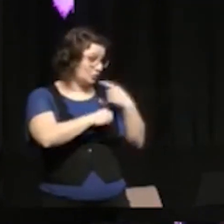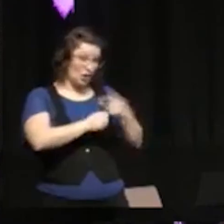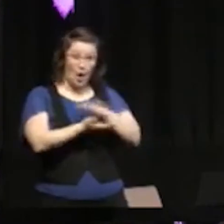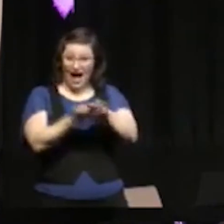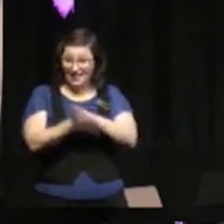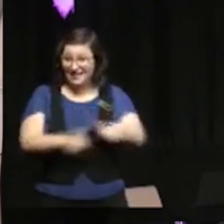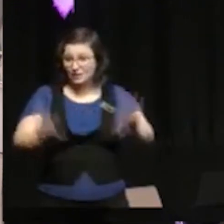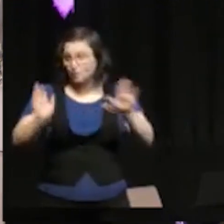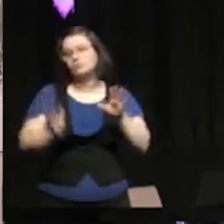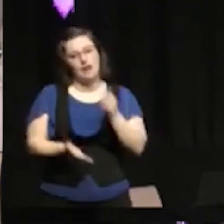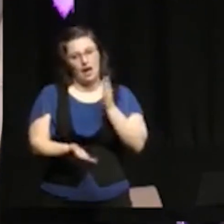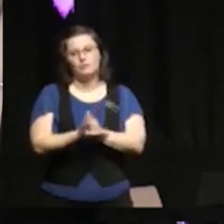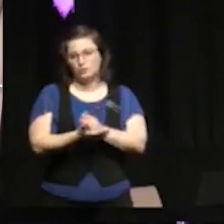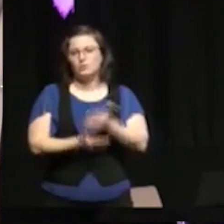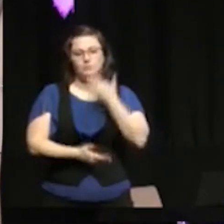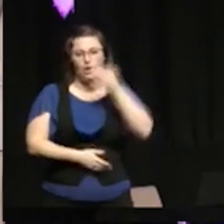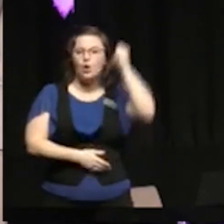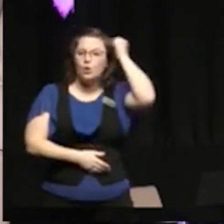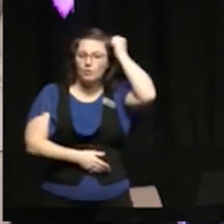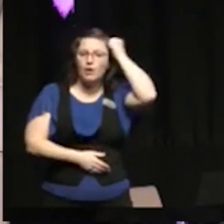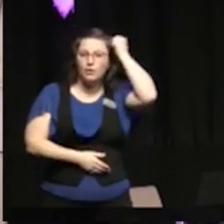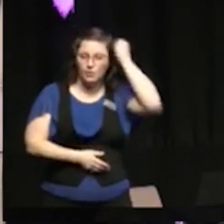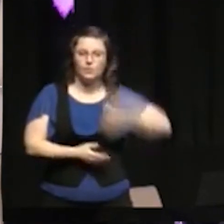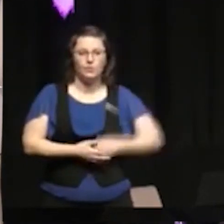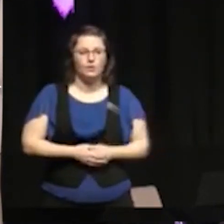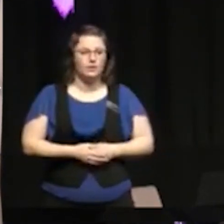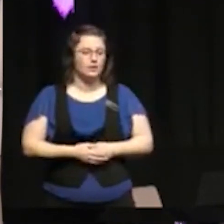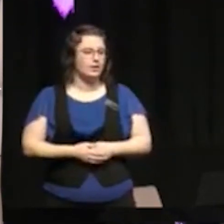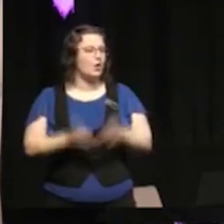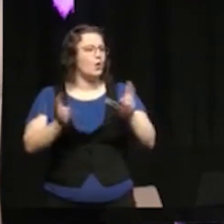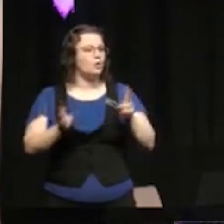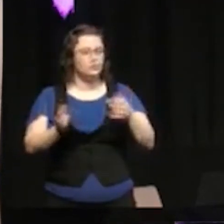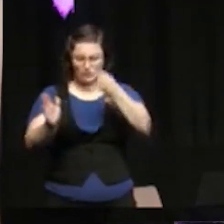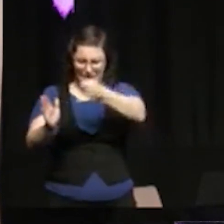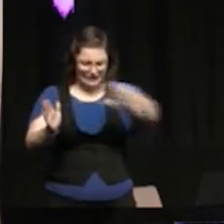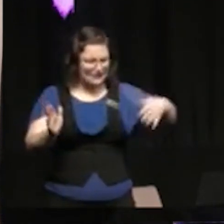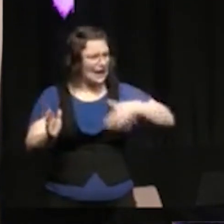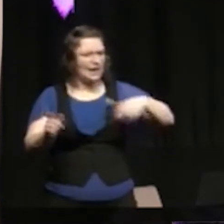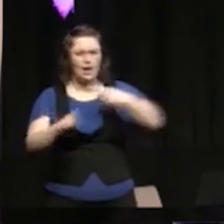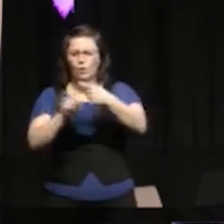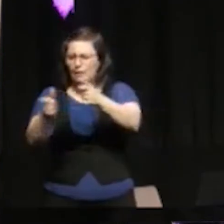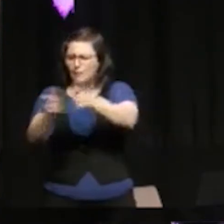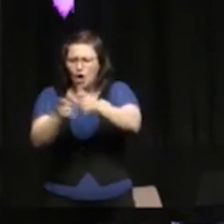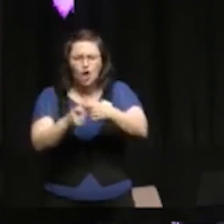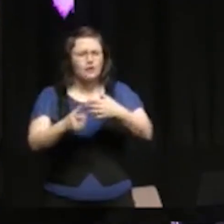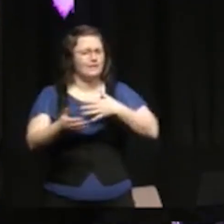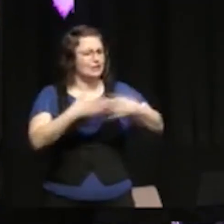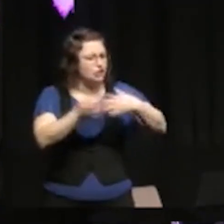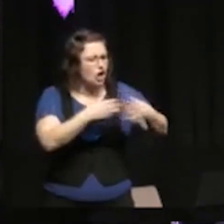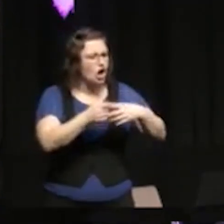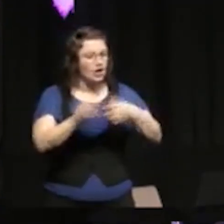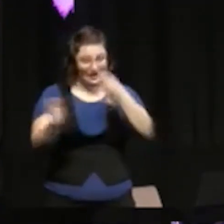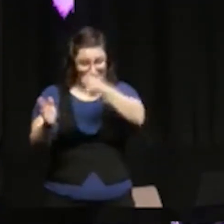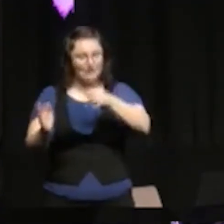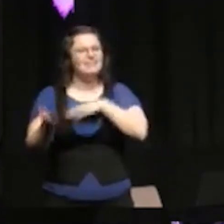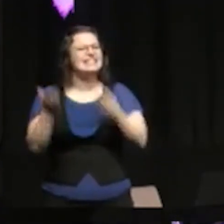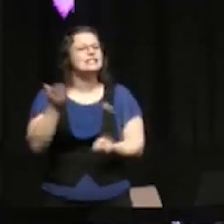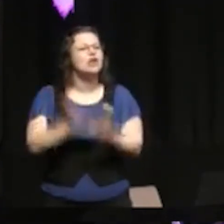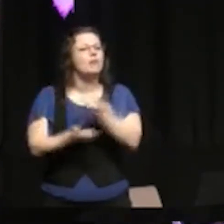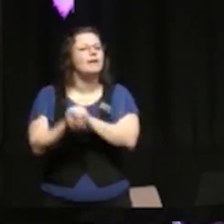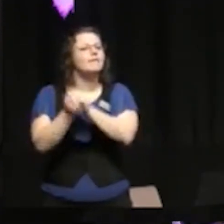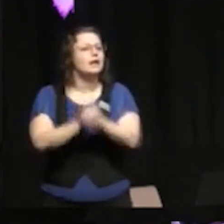us, we can make a change. And I think never give up is something good to remember, because